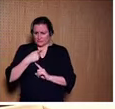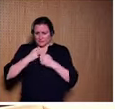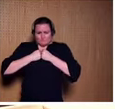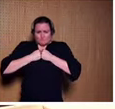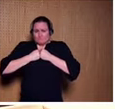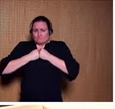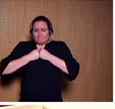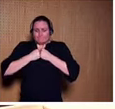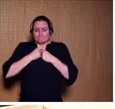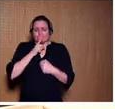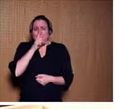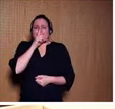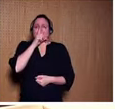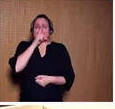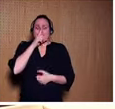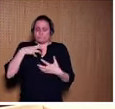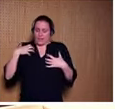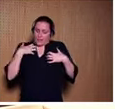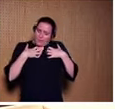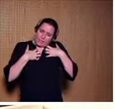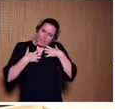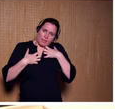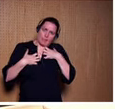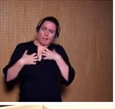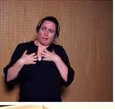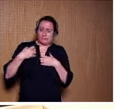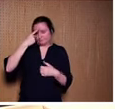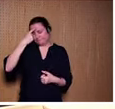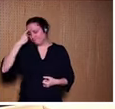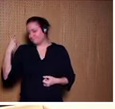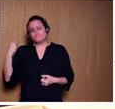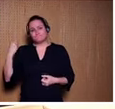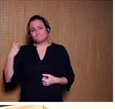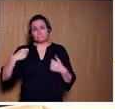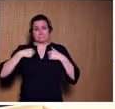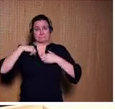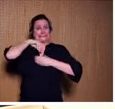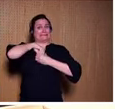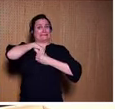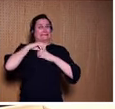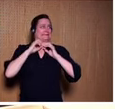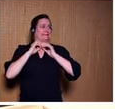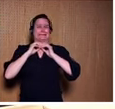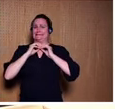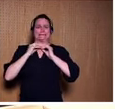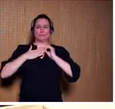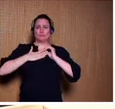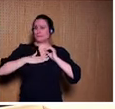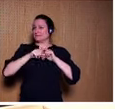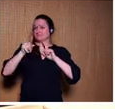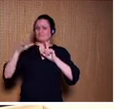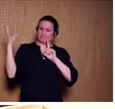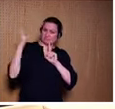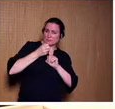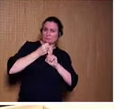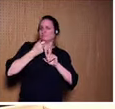not have the language to describe the madness in my mind. I guess it was also the fear of being caught and beaten like an unprivileged